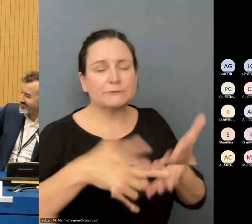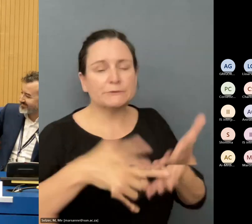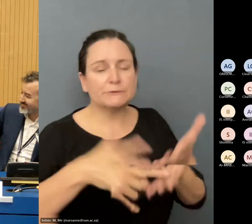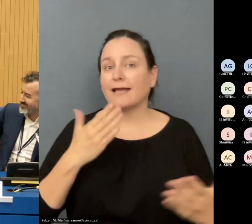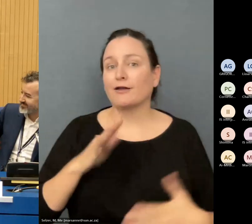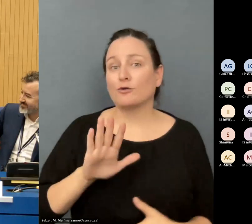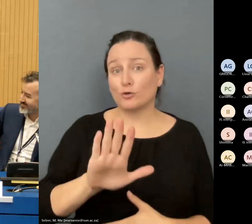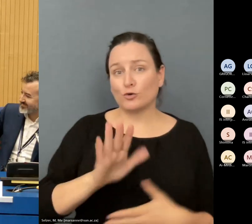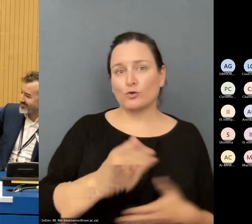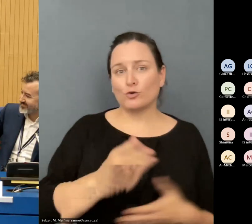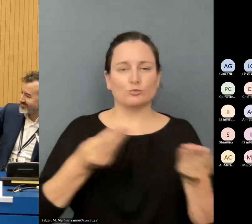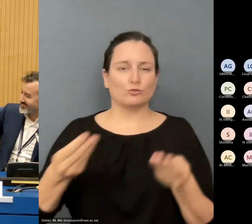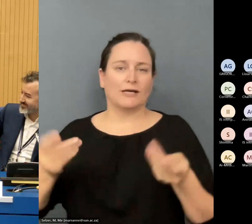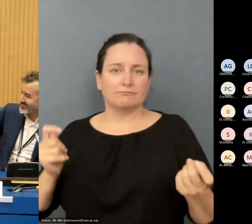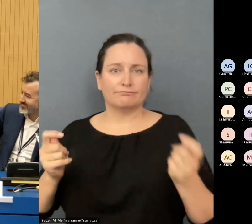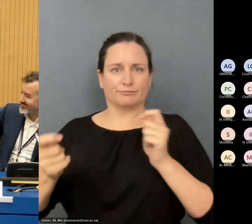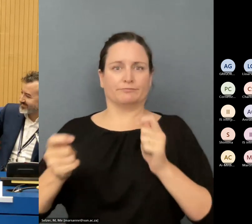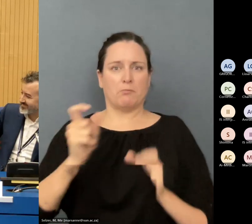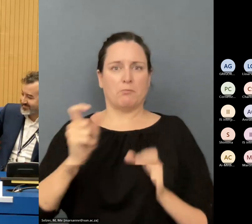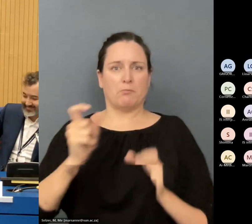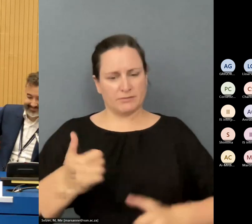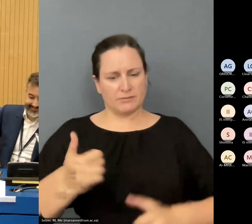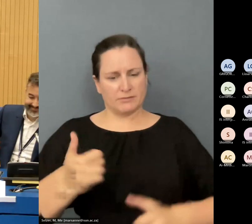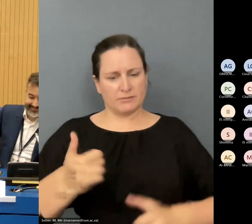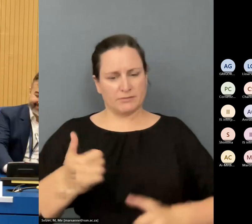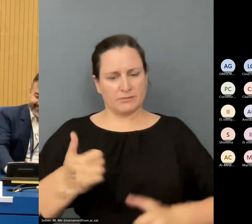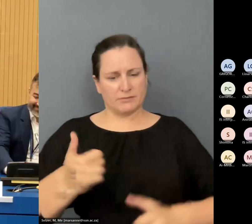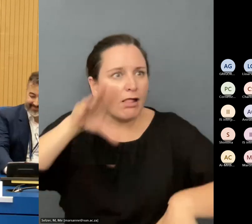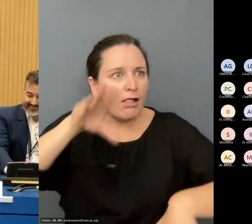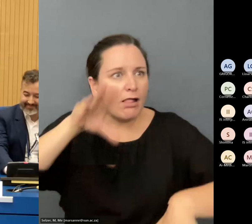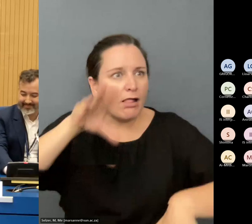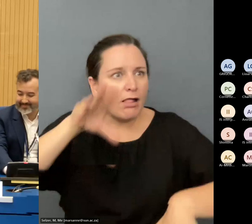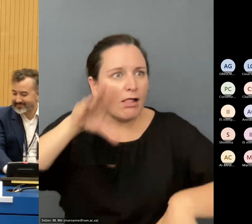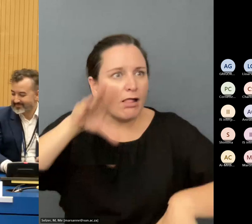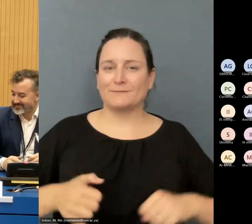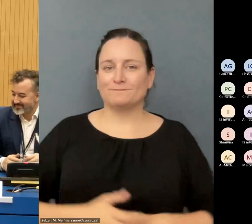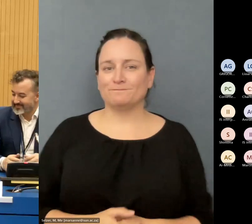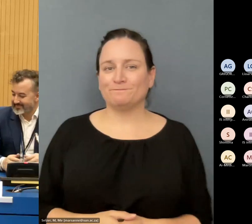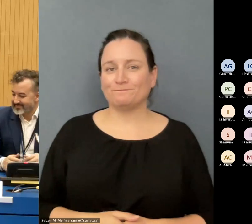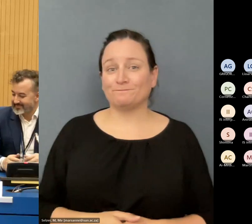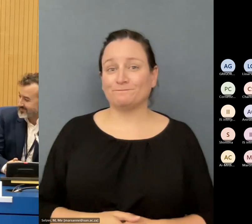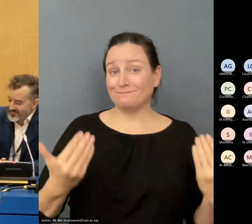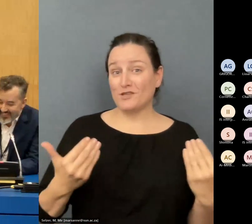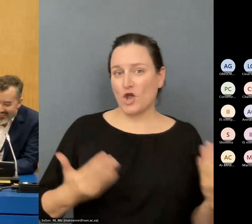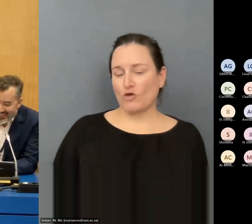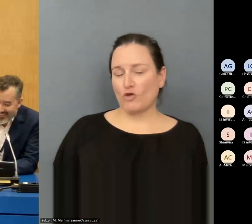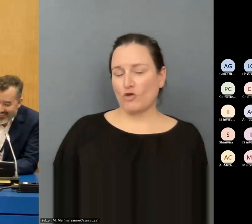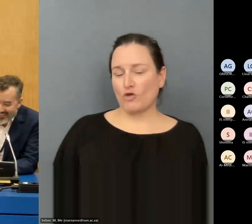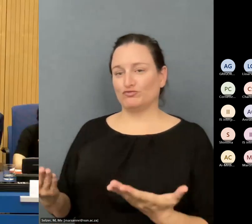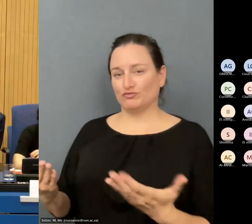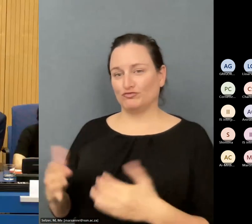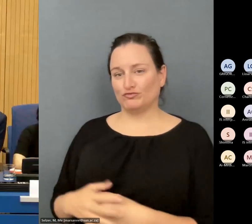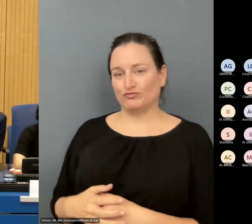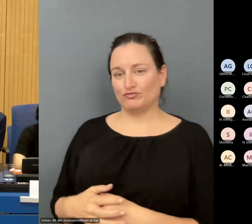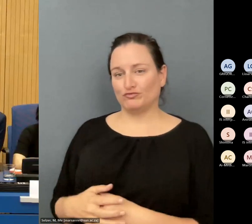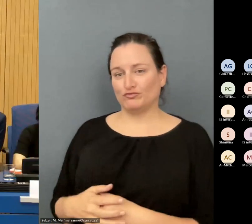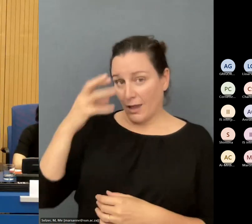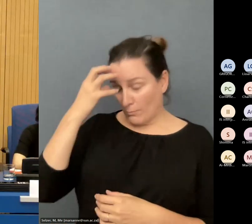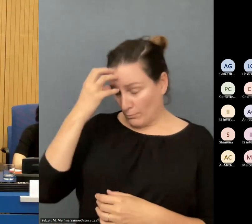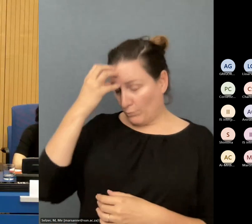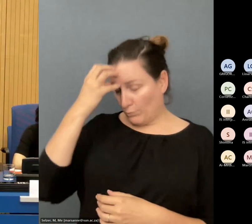can educate themselves. And with that said, I'm leaving it up to our professor here.